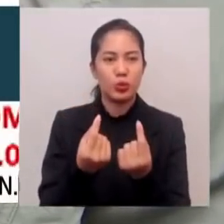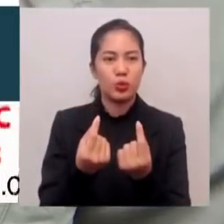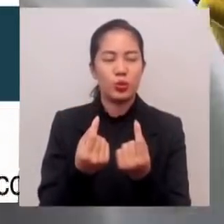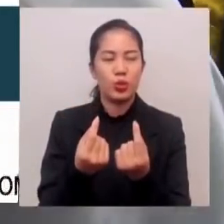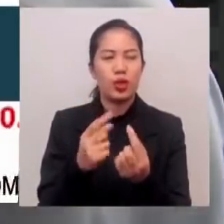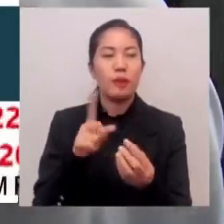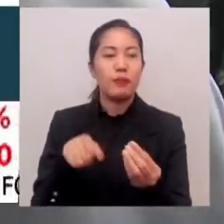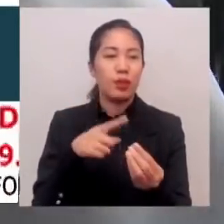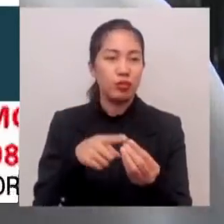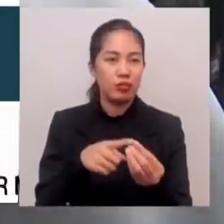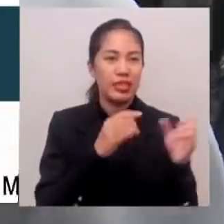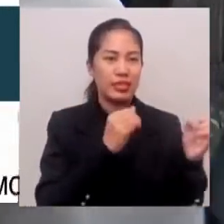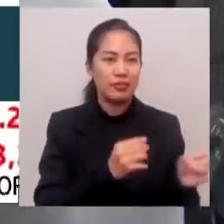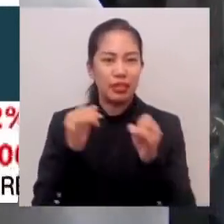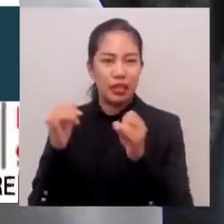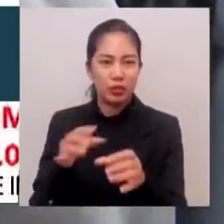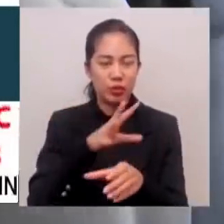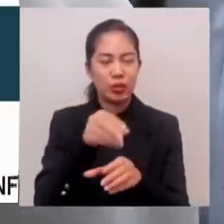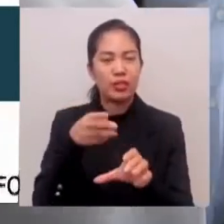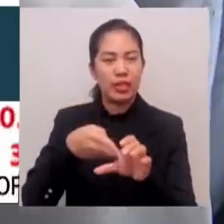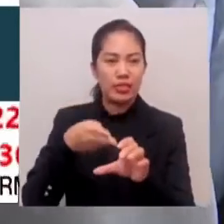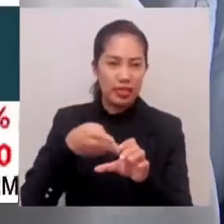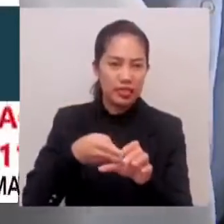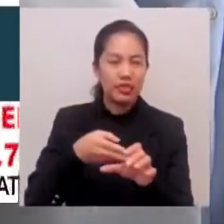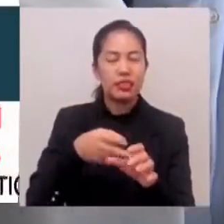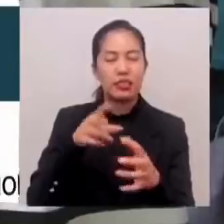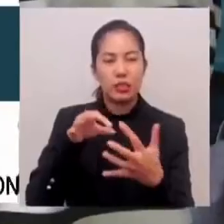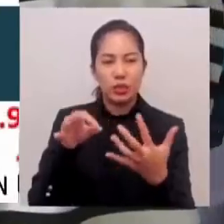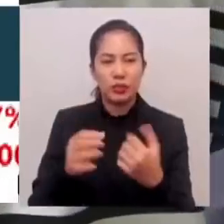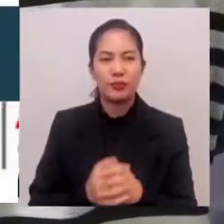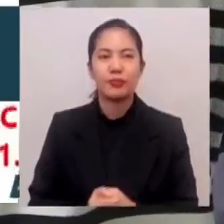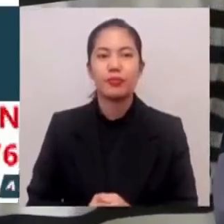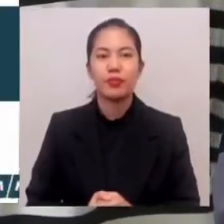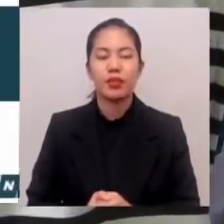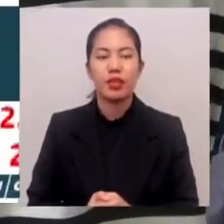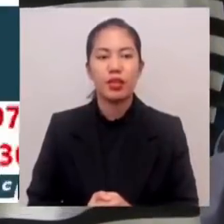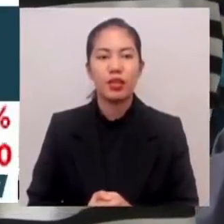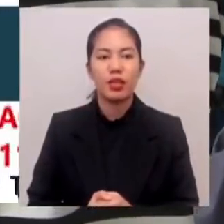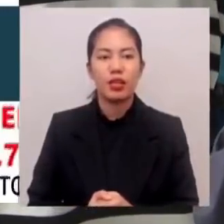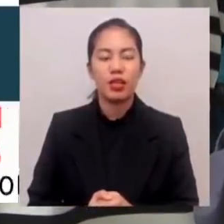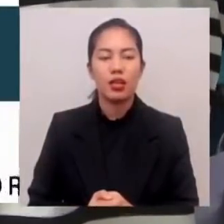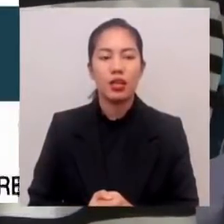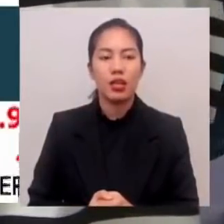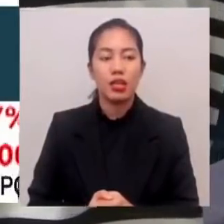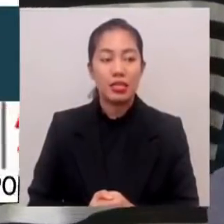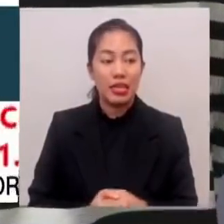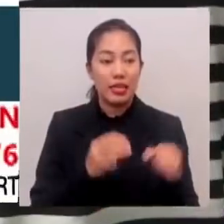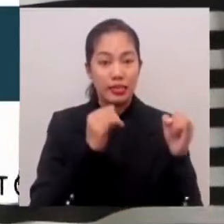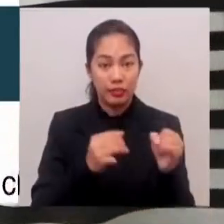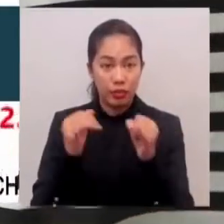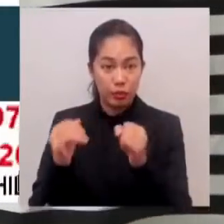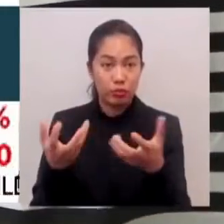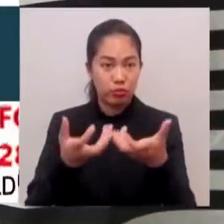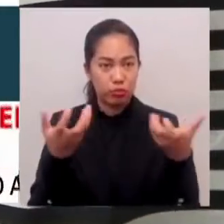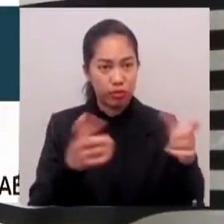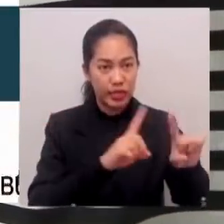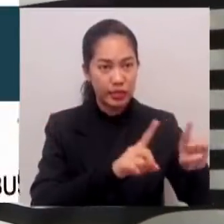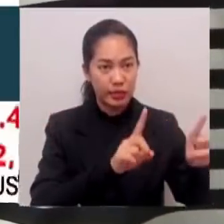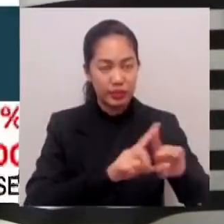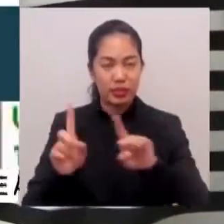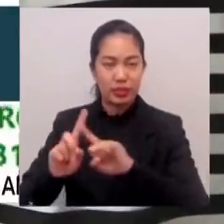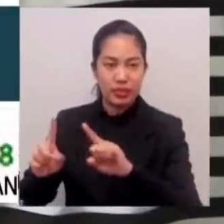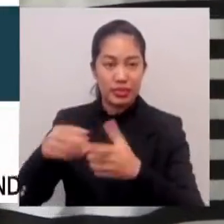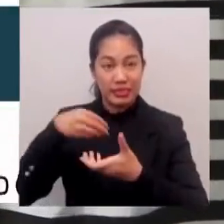So we can only surmise that perhaps apart from individual differences within the team of Mayor Isko, there